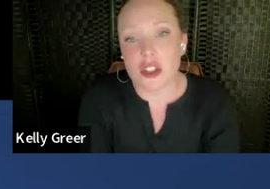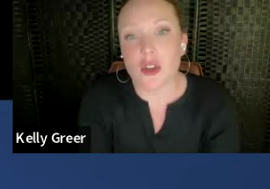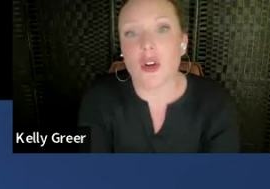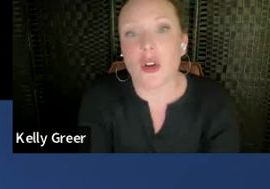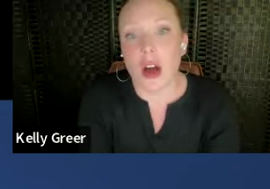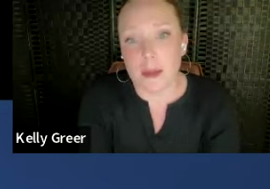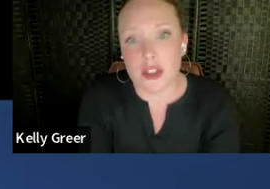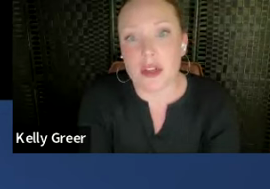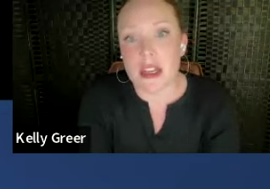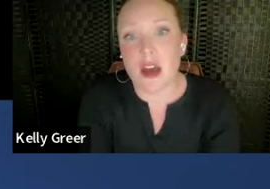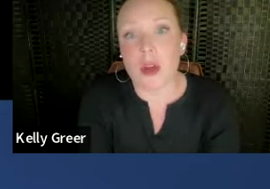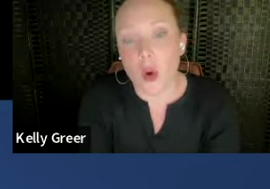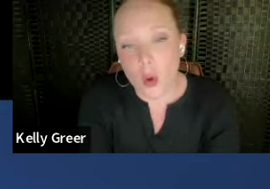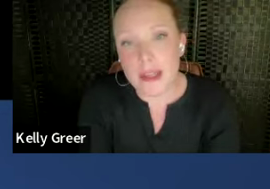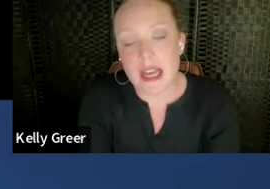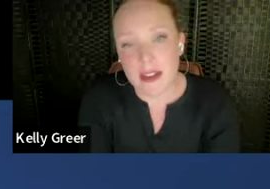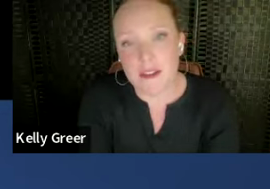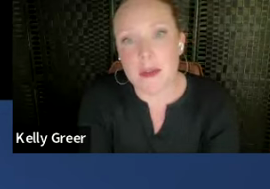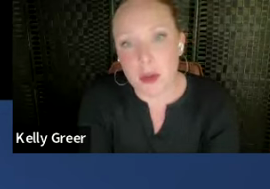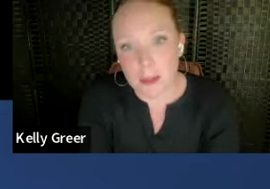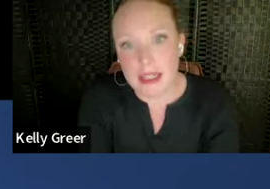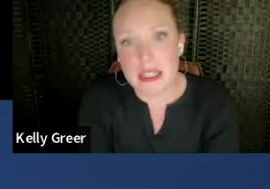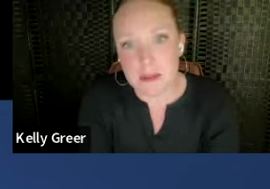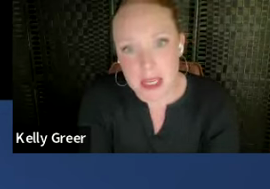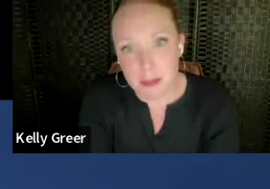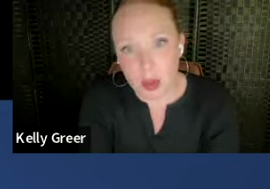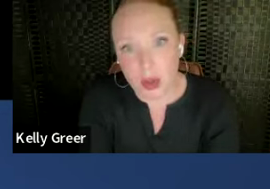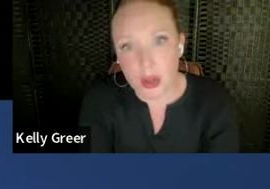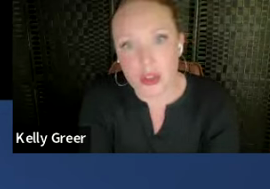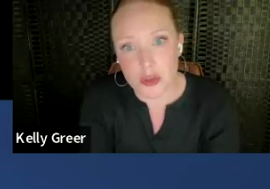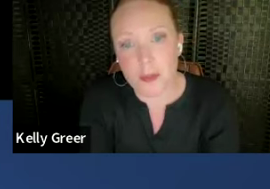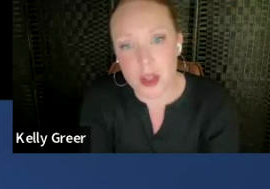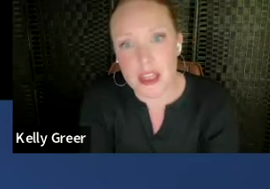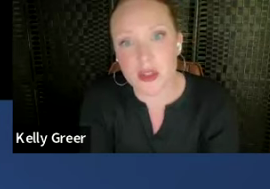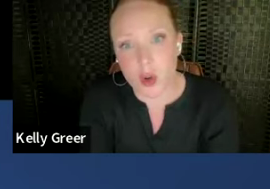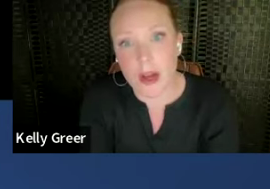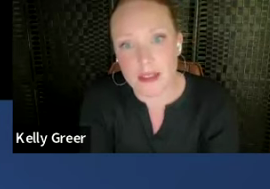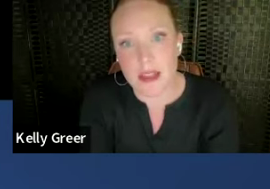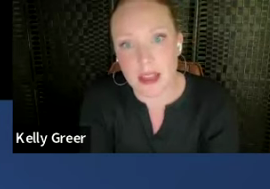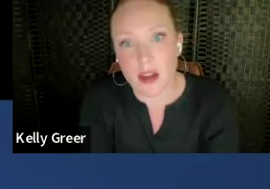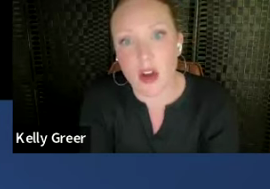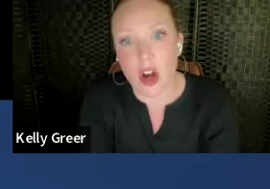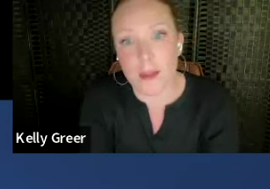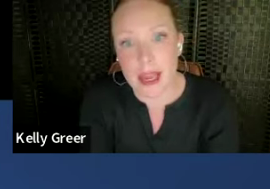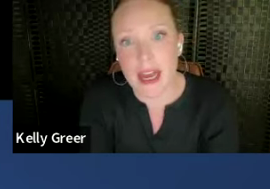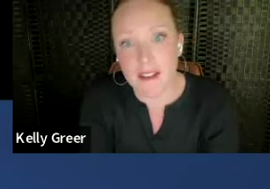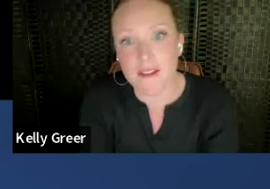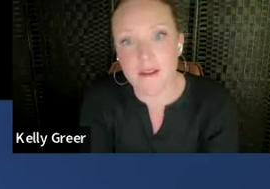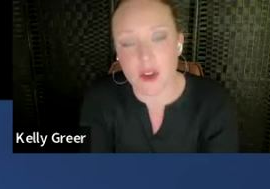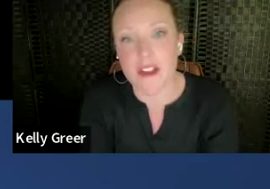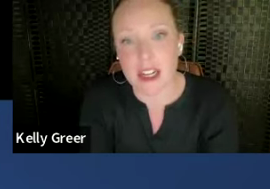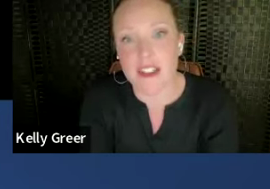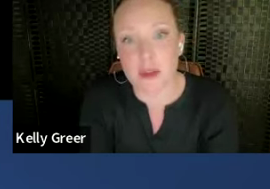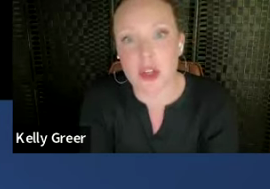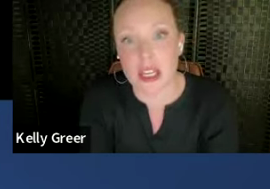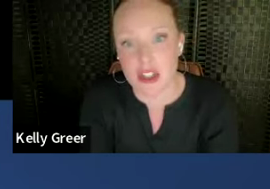constant educational opportunity that we always have to be reminding people to put these requests in on our